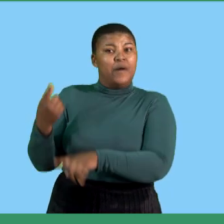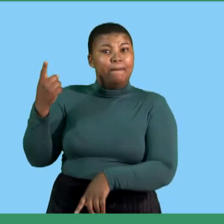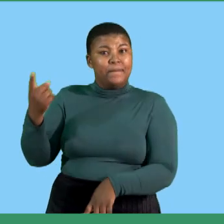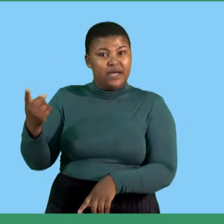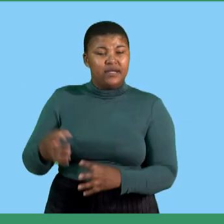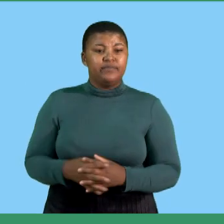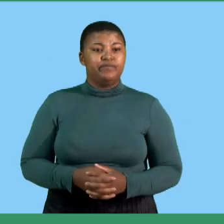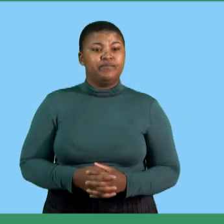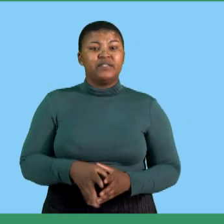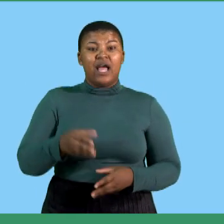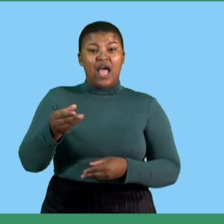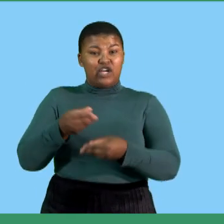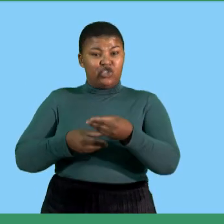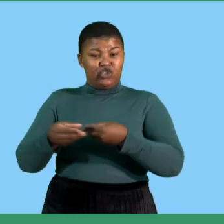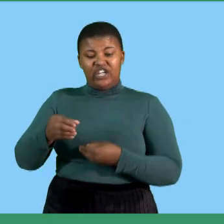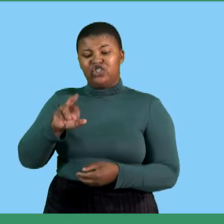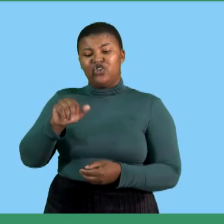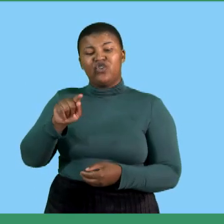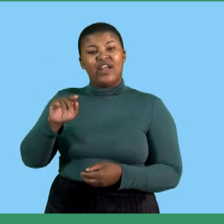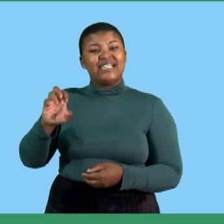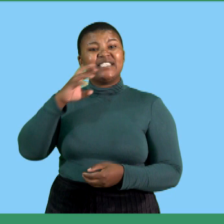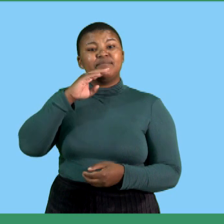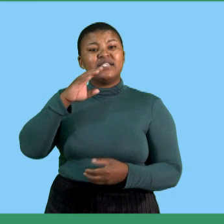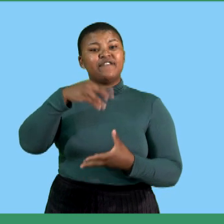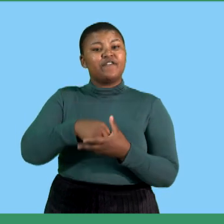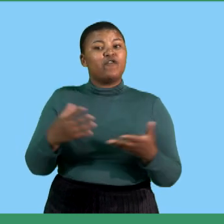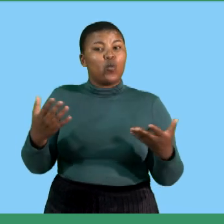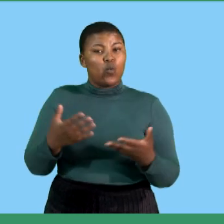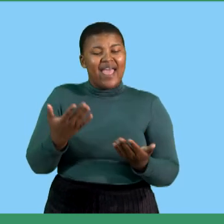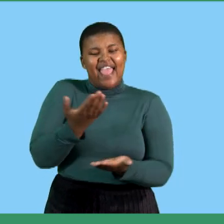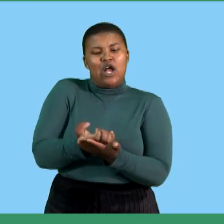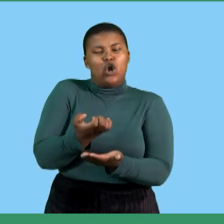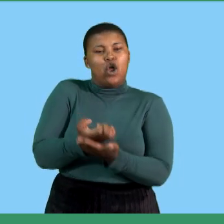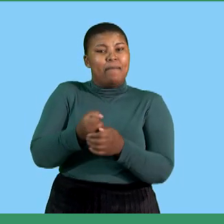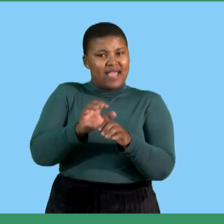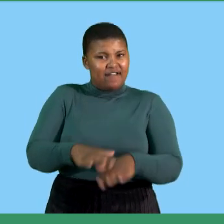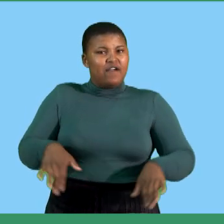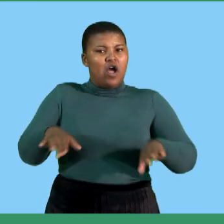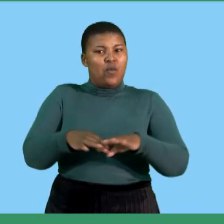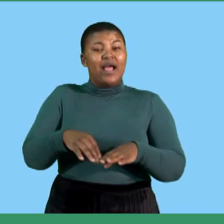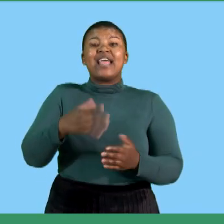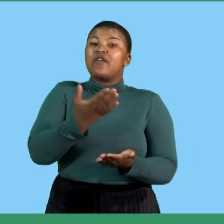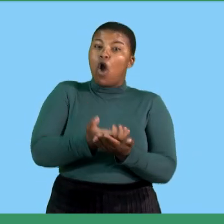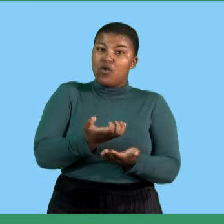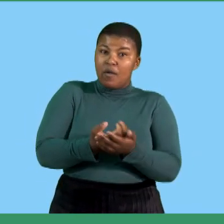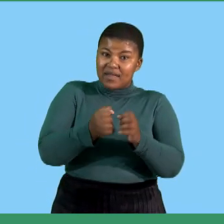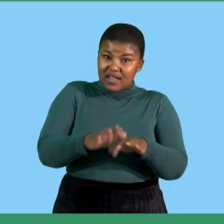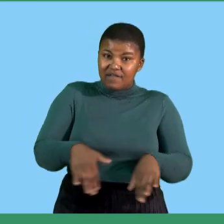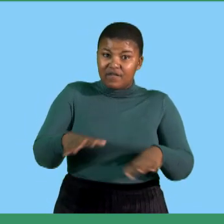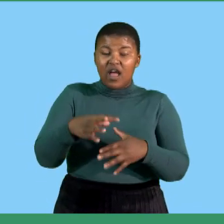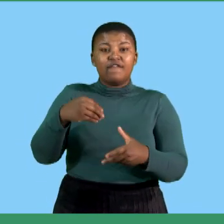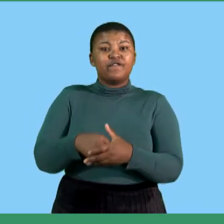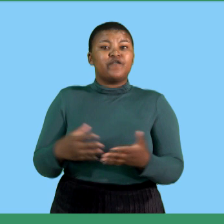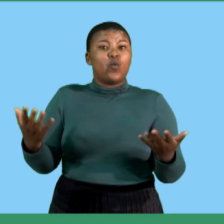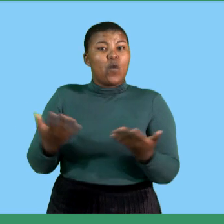products from the USA. Exchange rate is a factor of the economic environment, and the